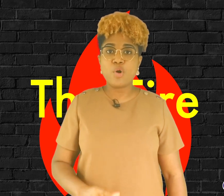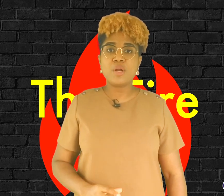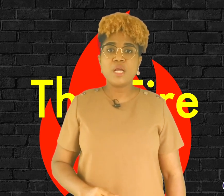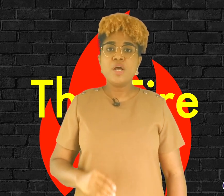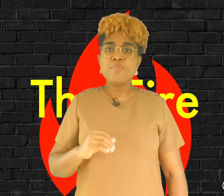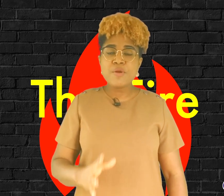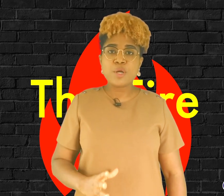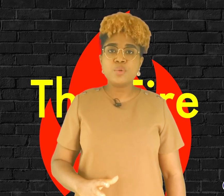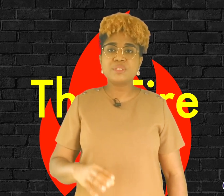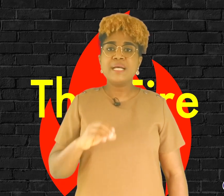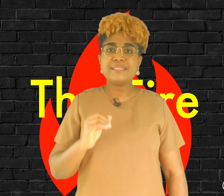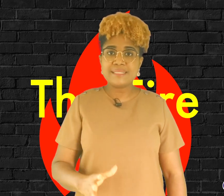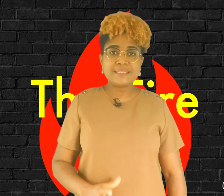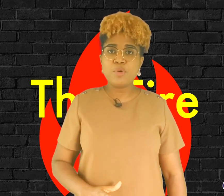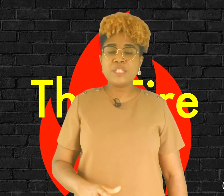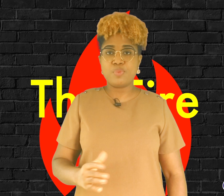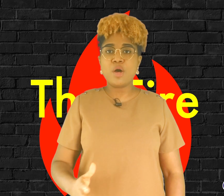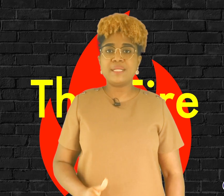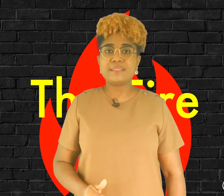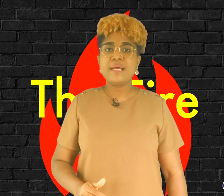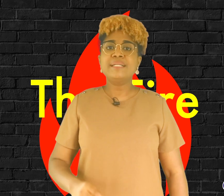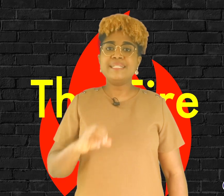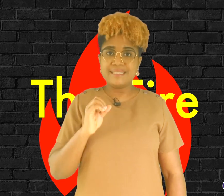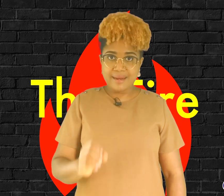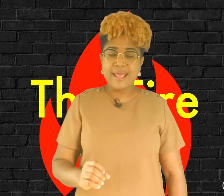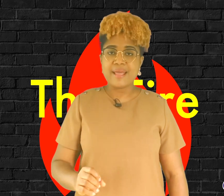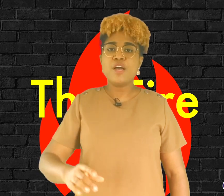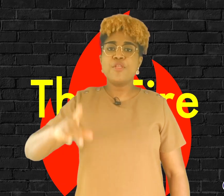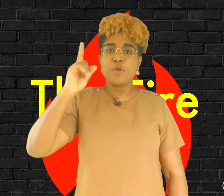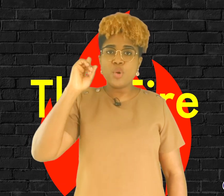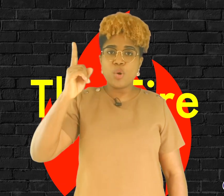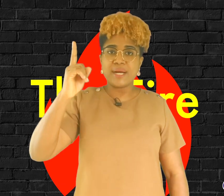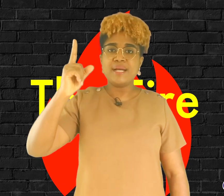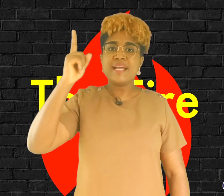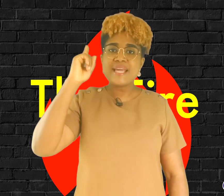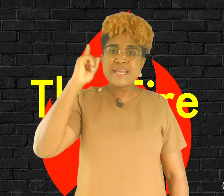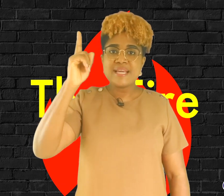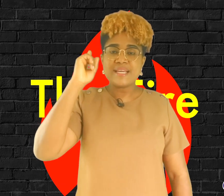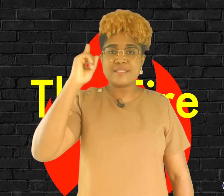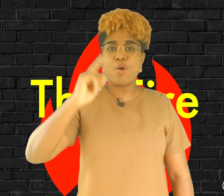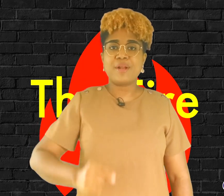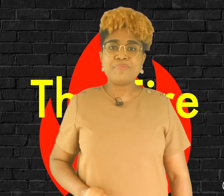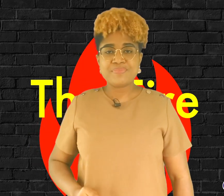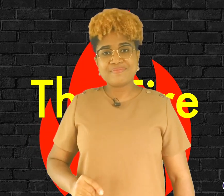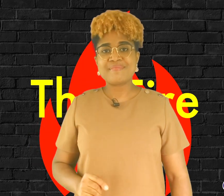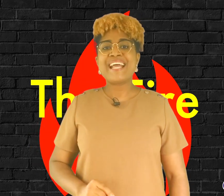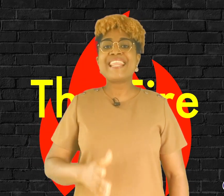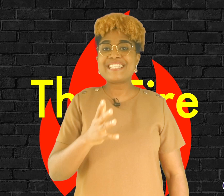power of God, miracles, testimonies, we call it, they declare, "The Lord, He is